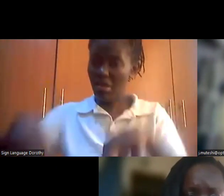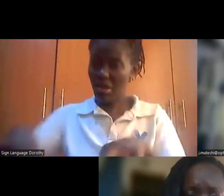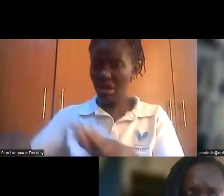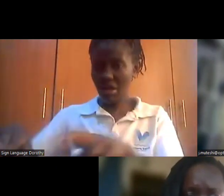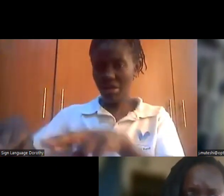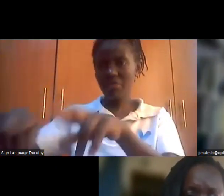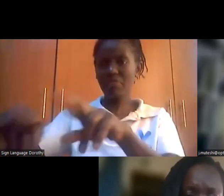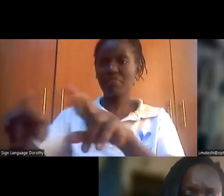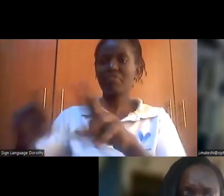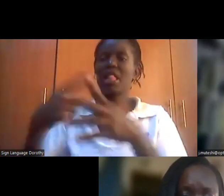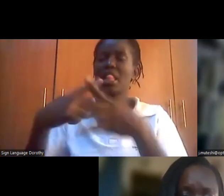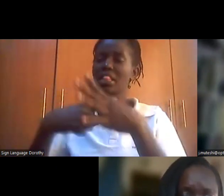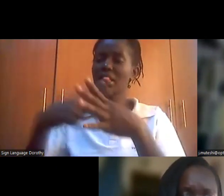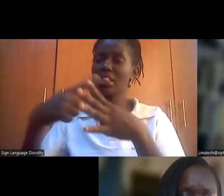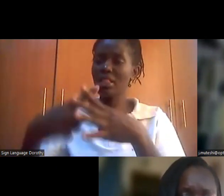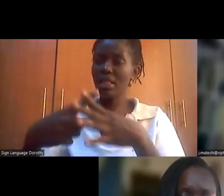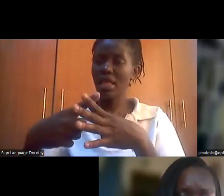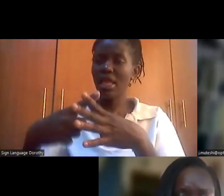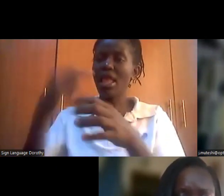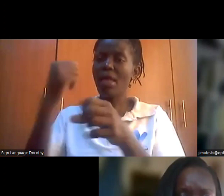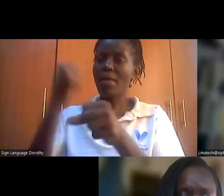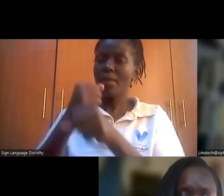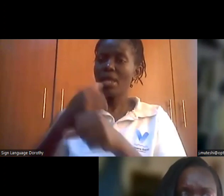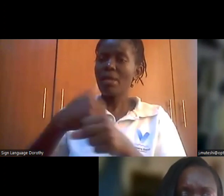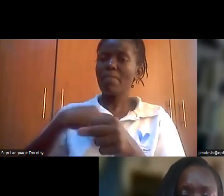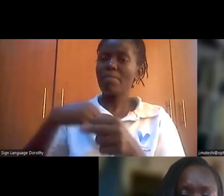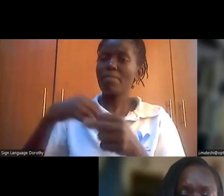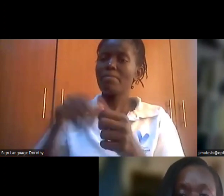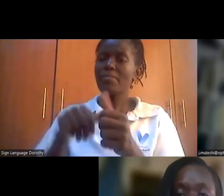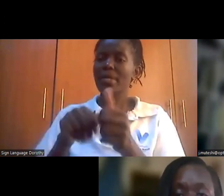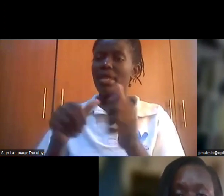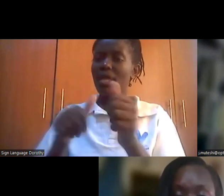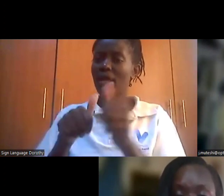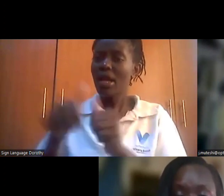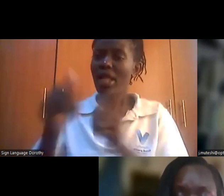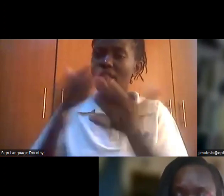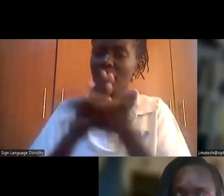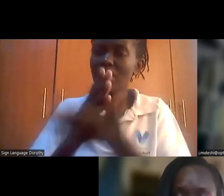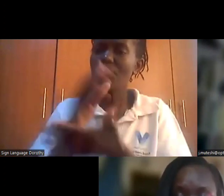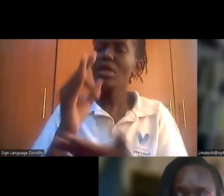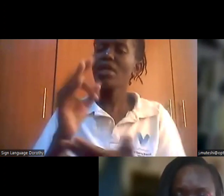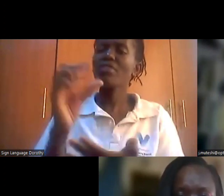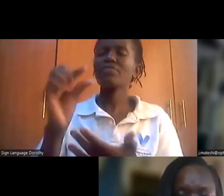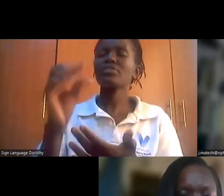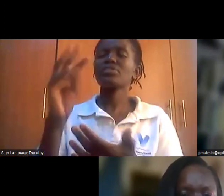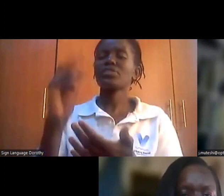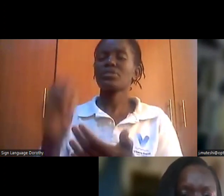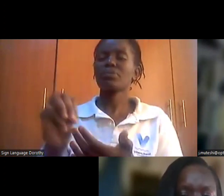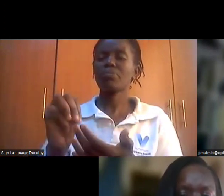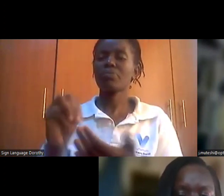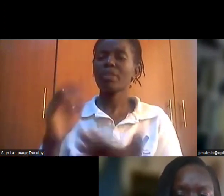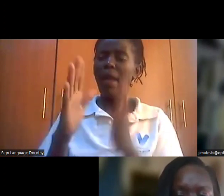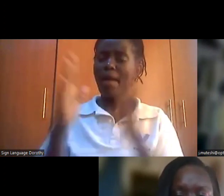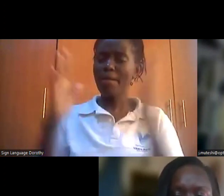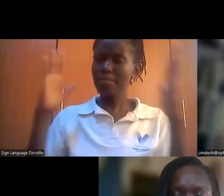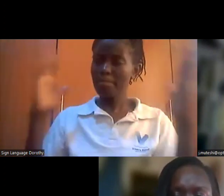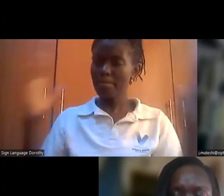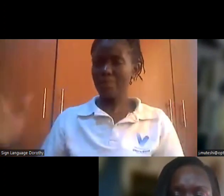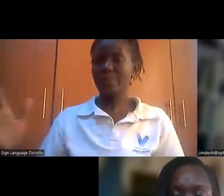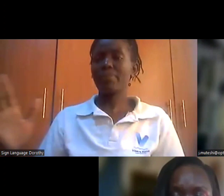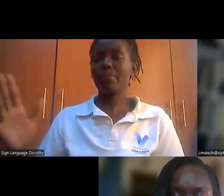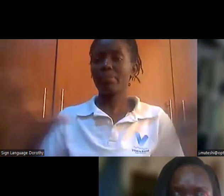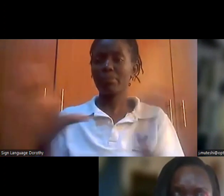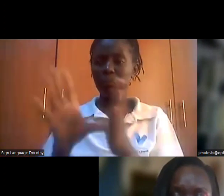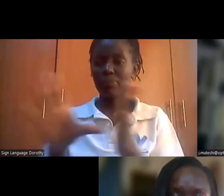And some of the drivers of medicalized FGM is the biggest one is income. It's an income to